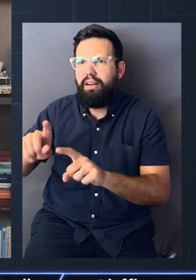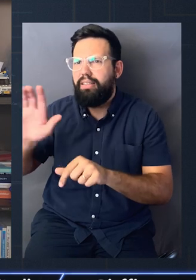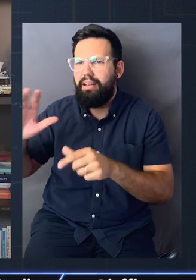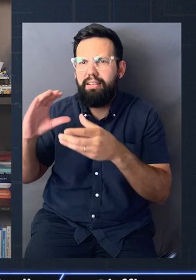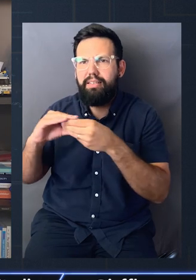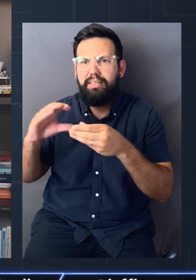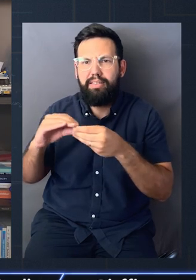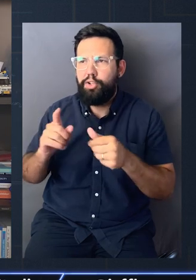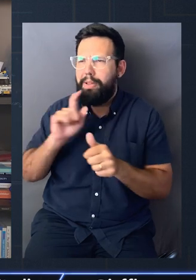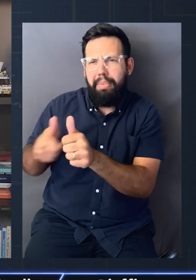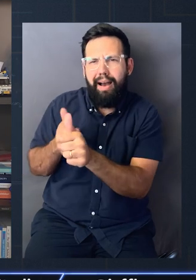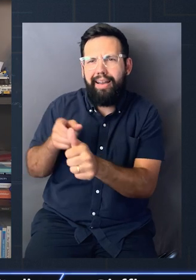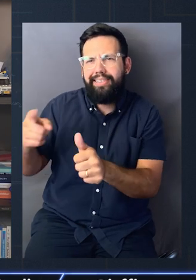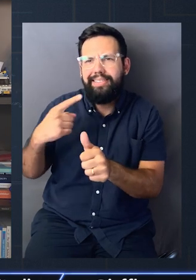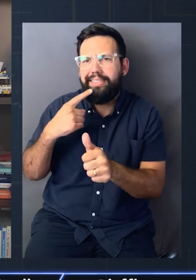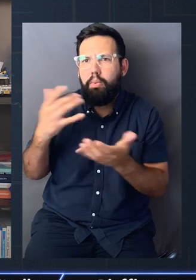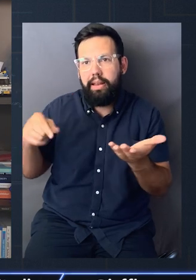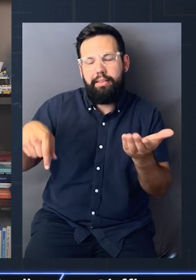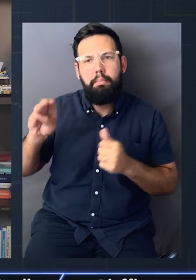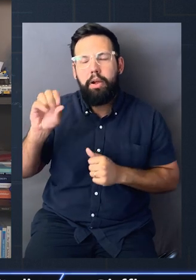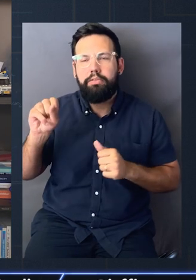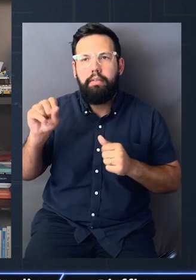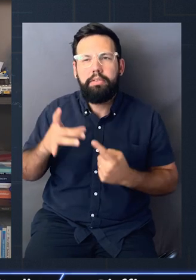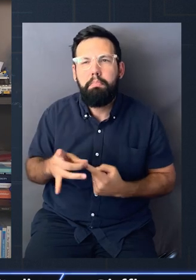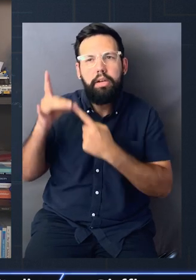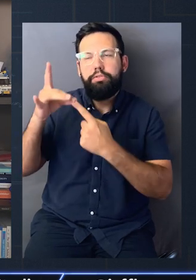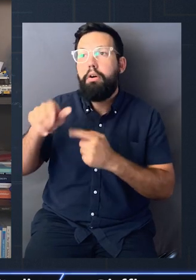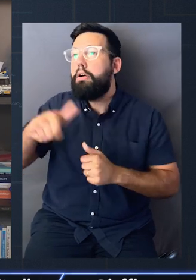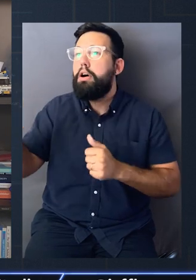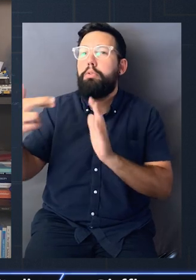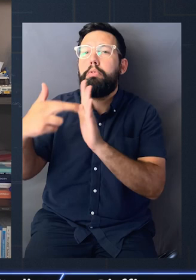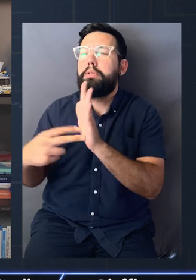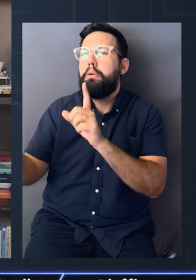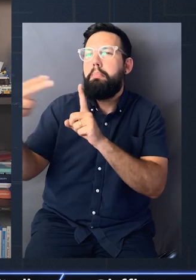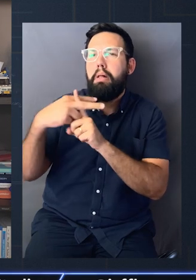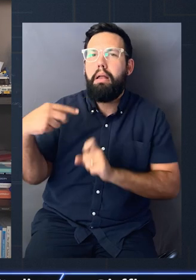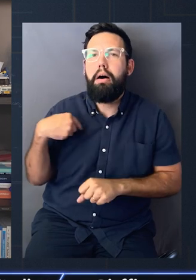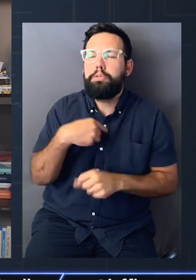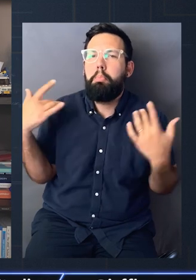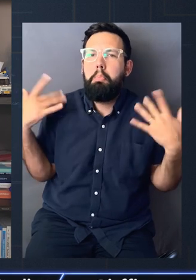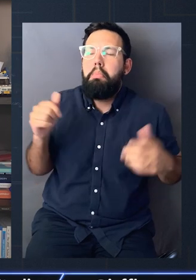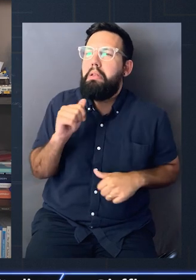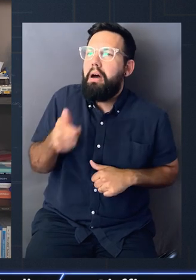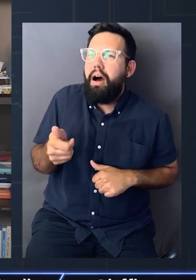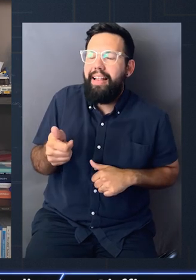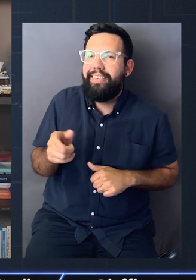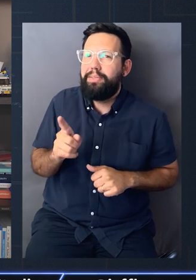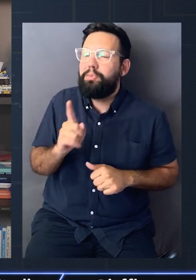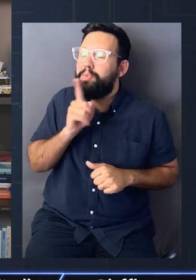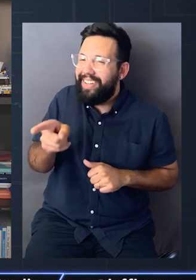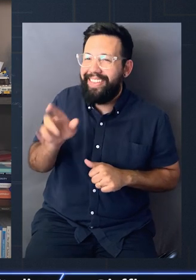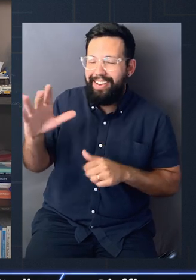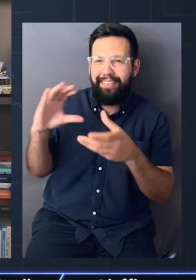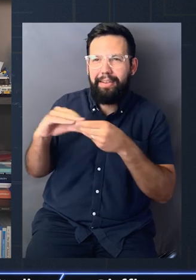basically saying, we're so special and we're so awesome that the regular rules just don't apply. And almost the bigger message